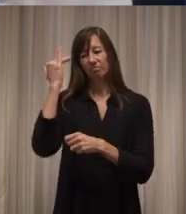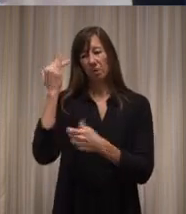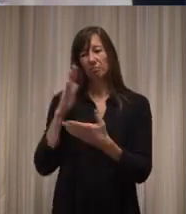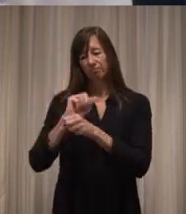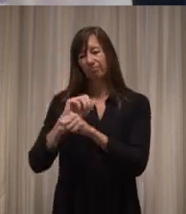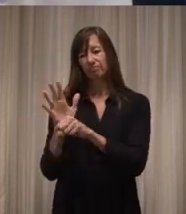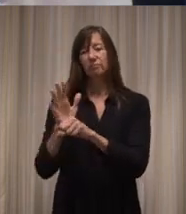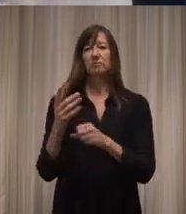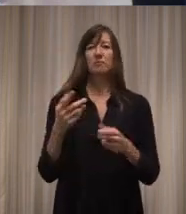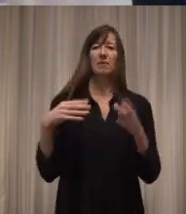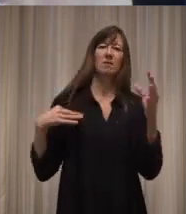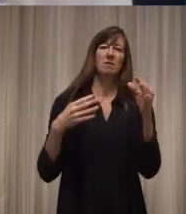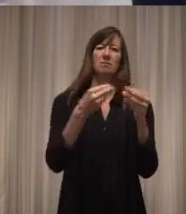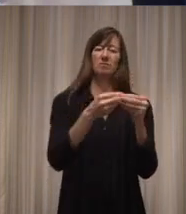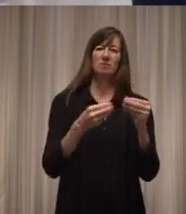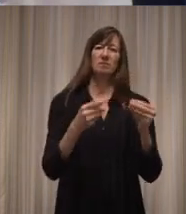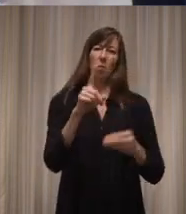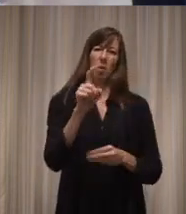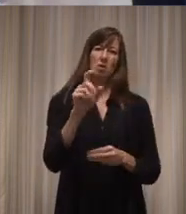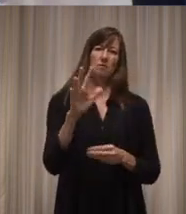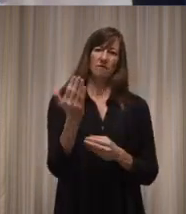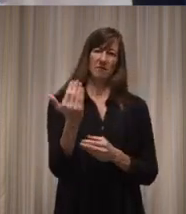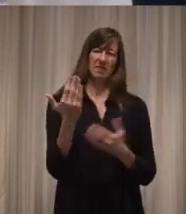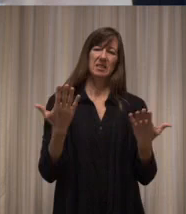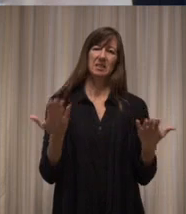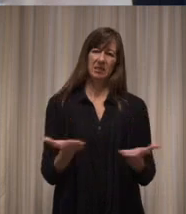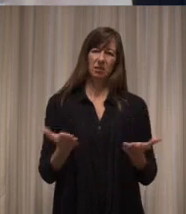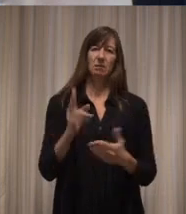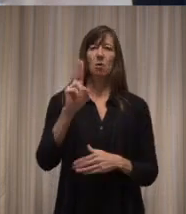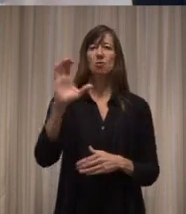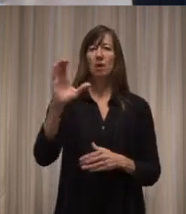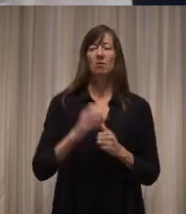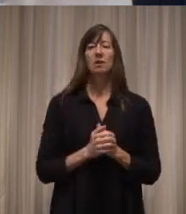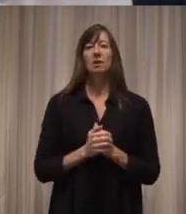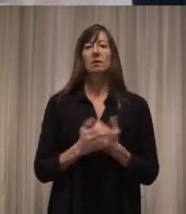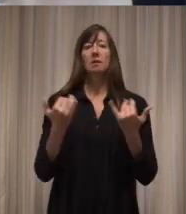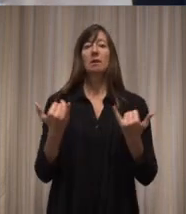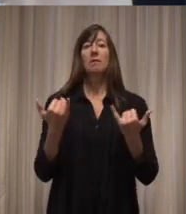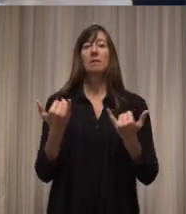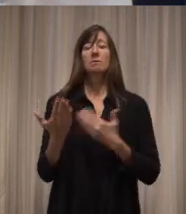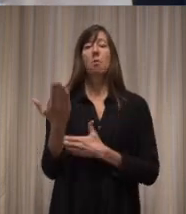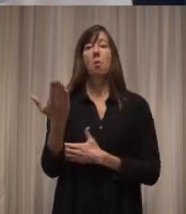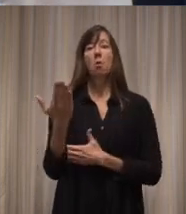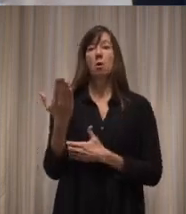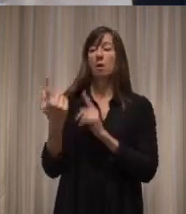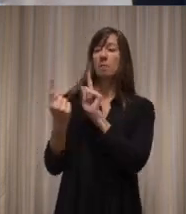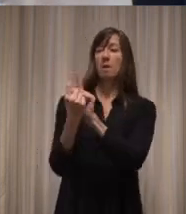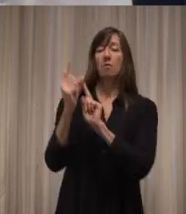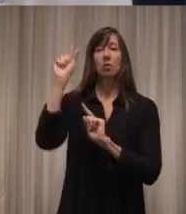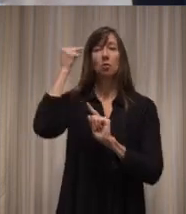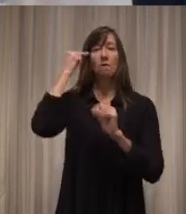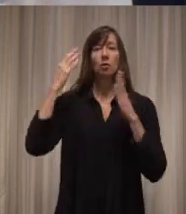in the county. I stood this morning with the governor providing both a storm update, but also he